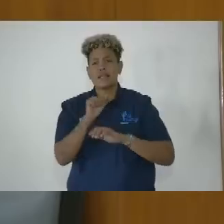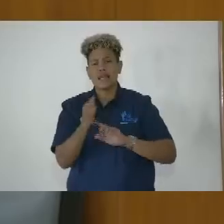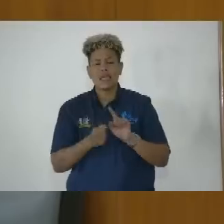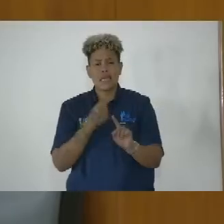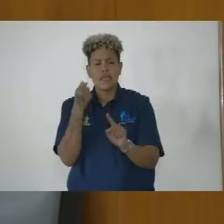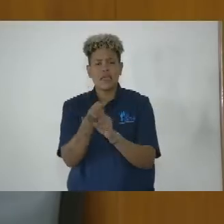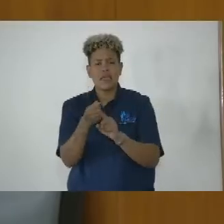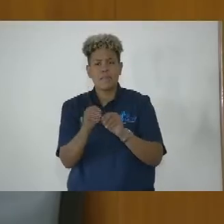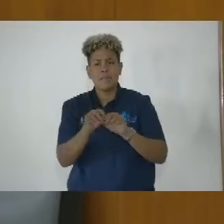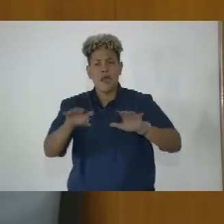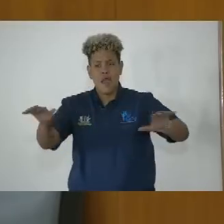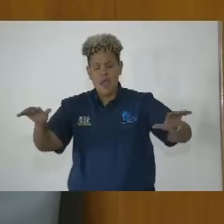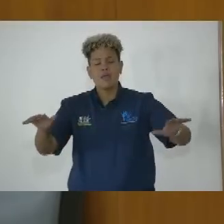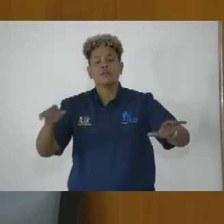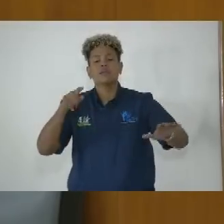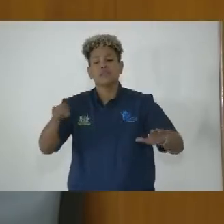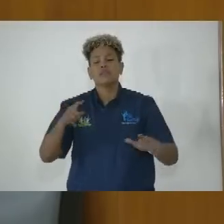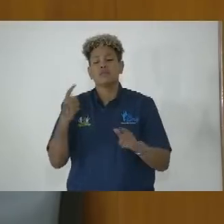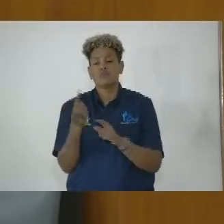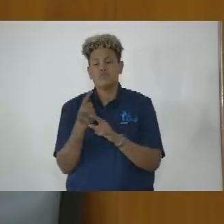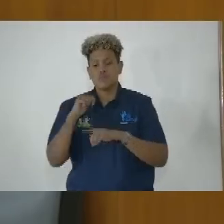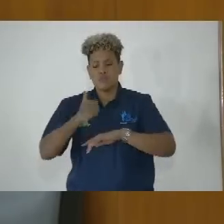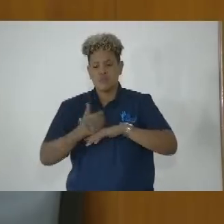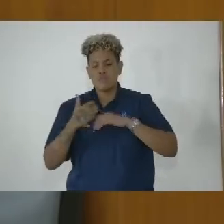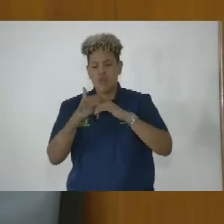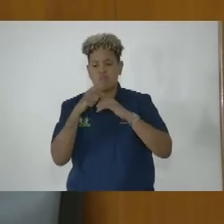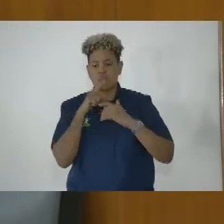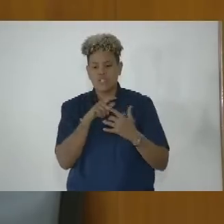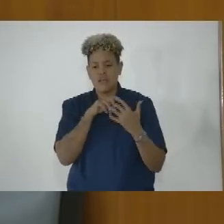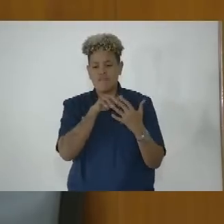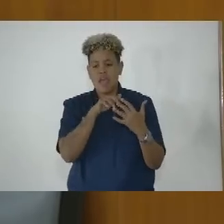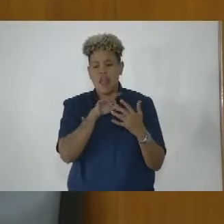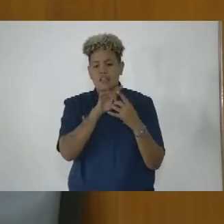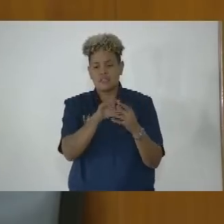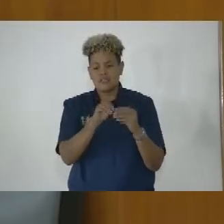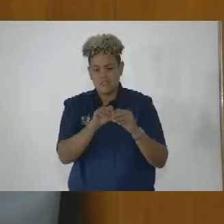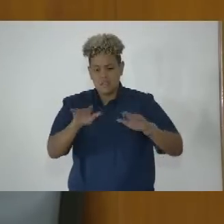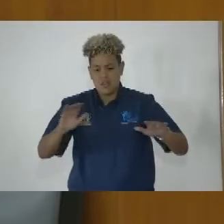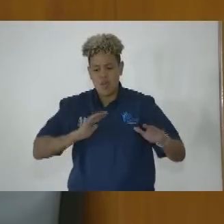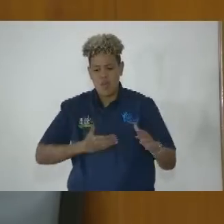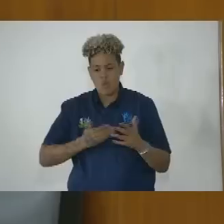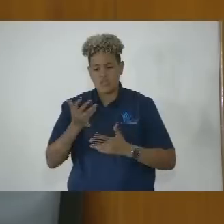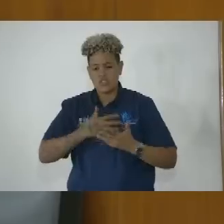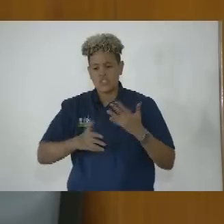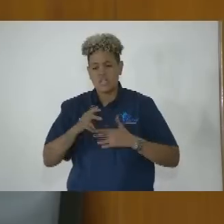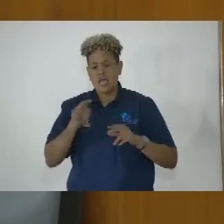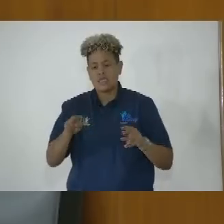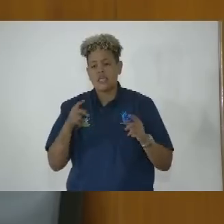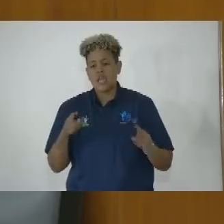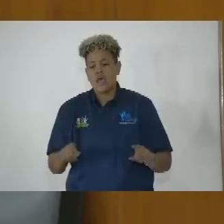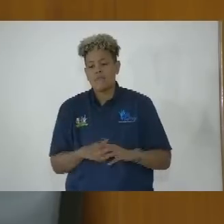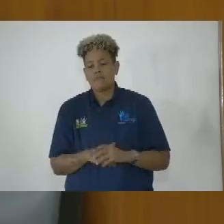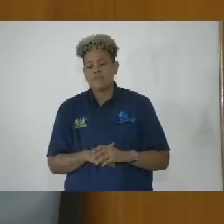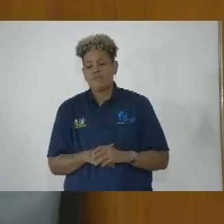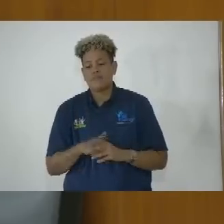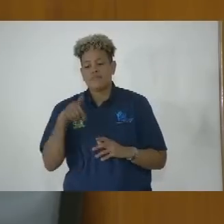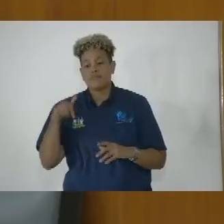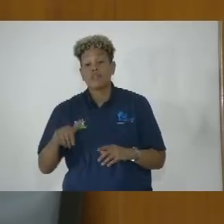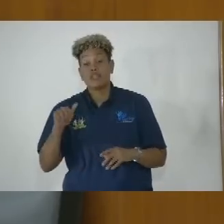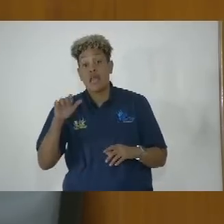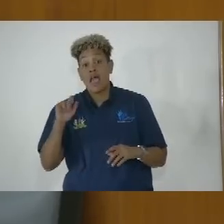impact the propagation of violence in our society. And as this